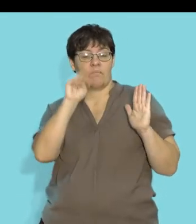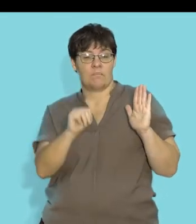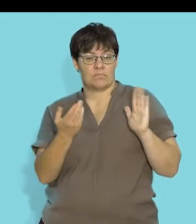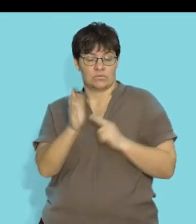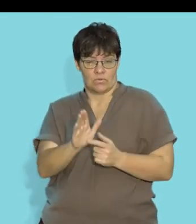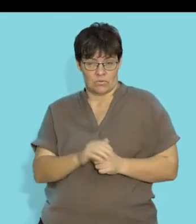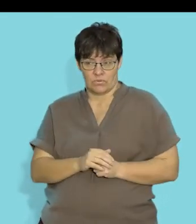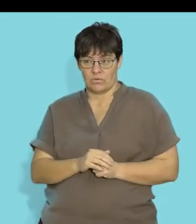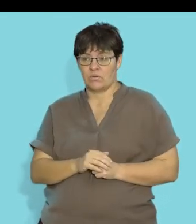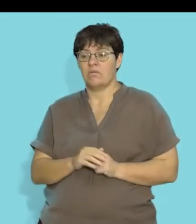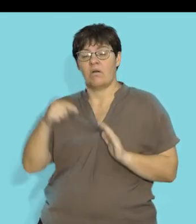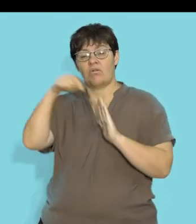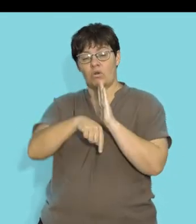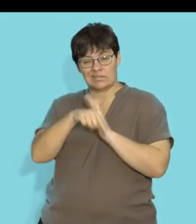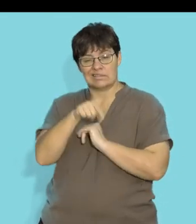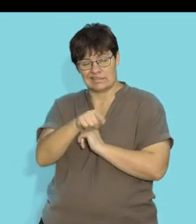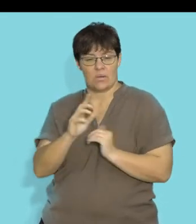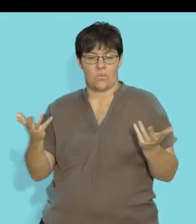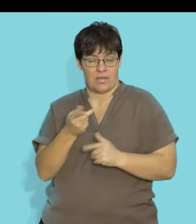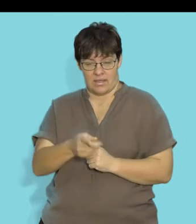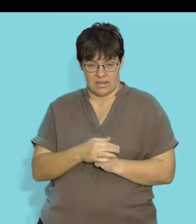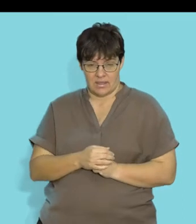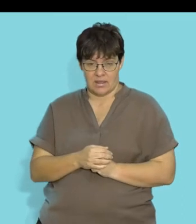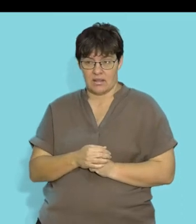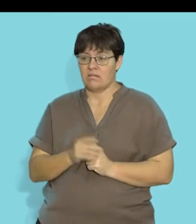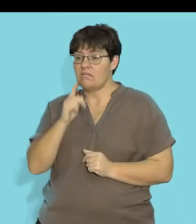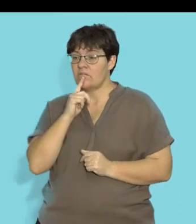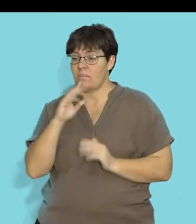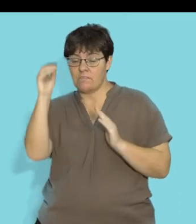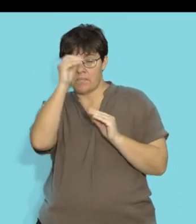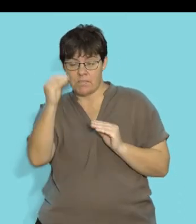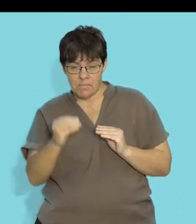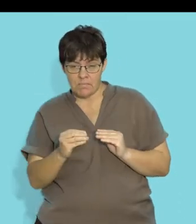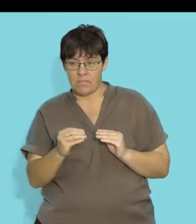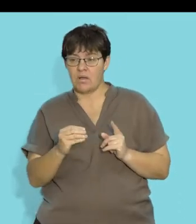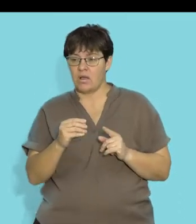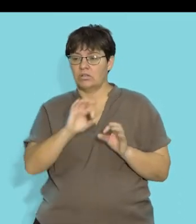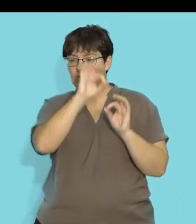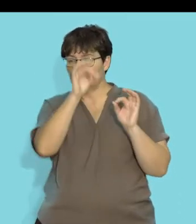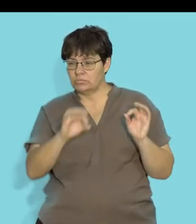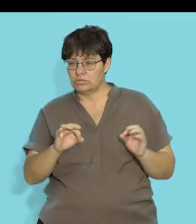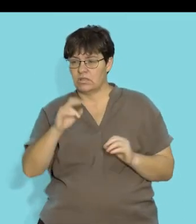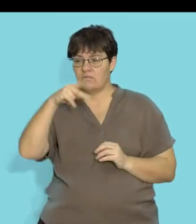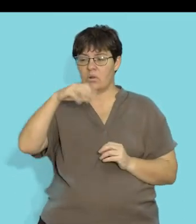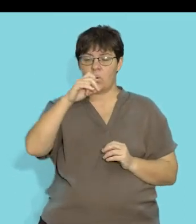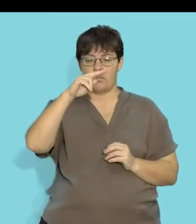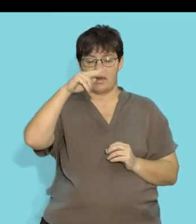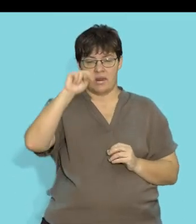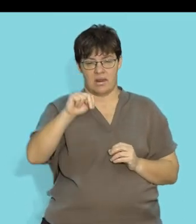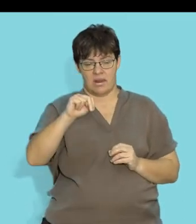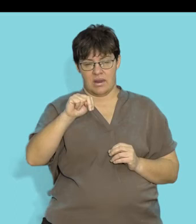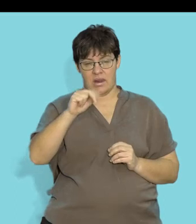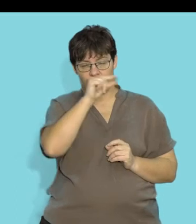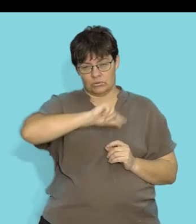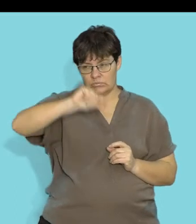ovum, and this is the context to where the ovum is. And if we were to draw in the fallopian tubes, the fallopian tubes would be